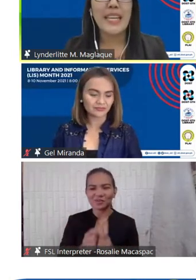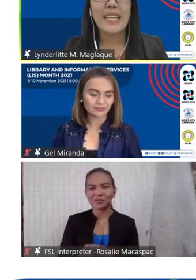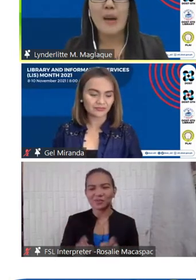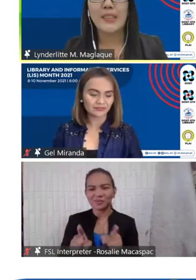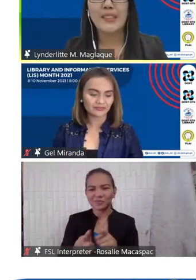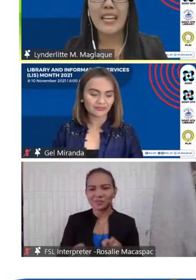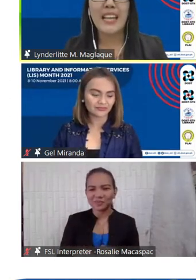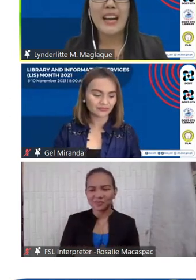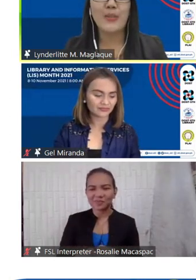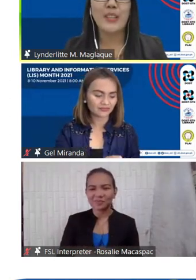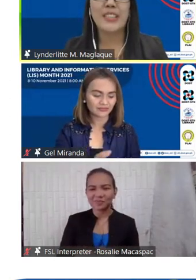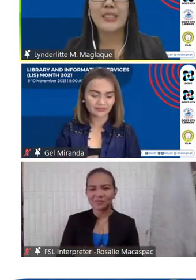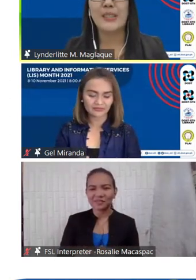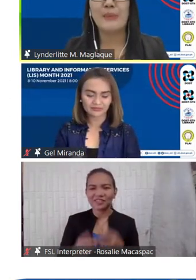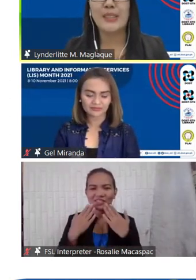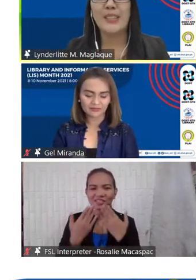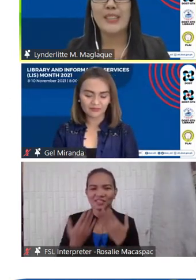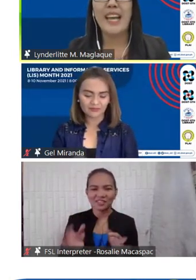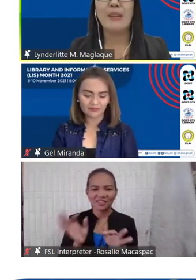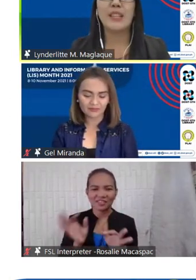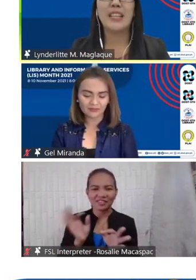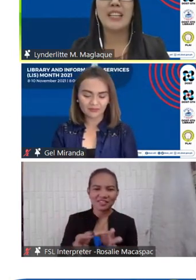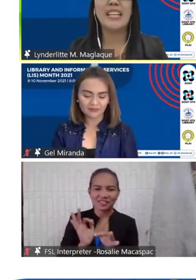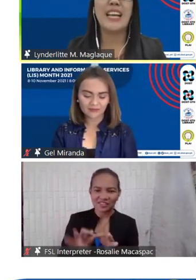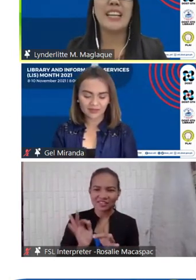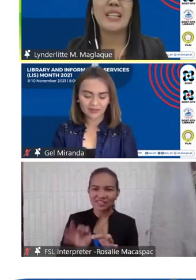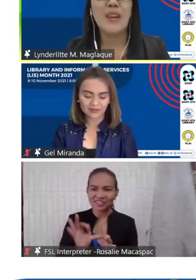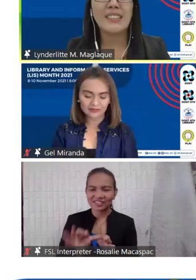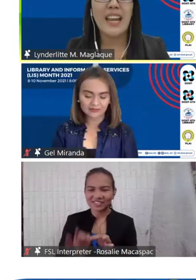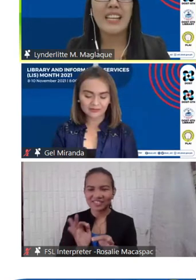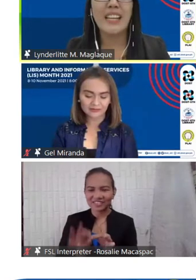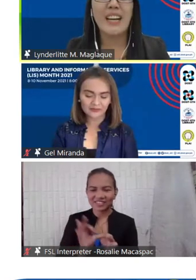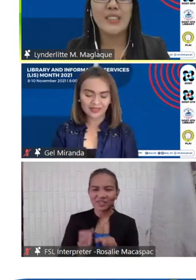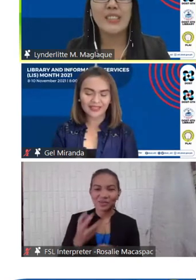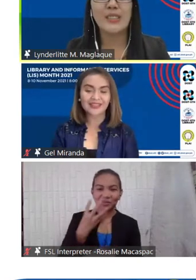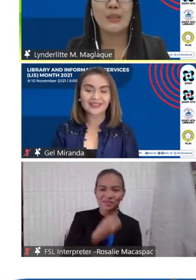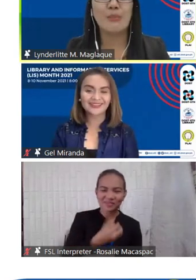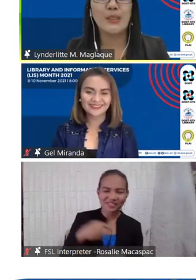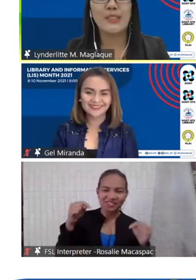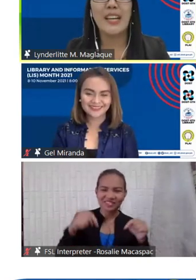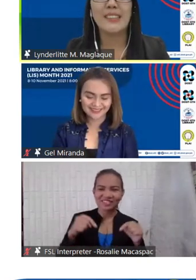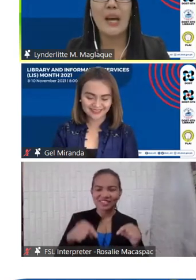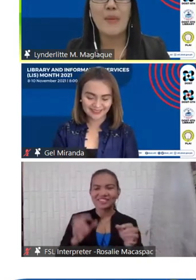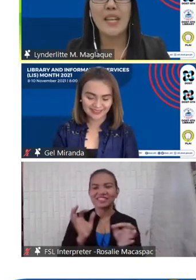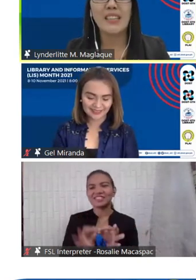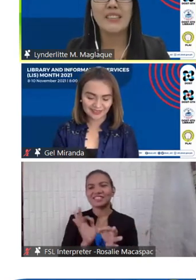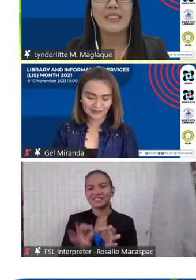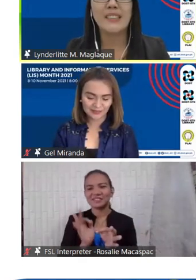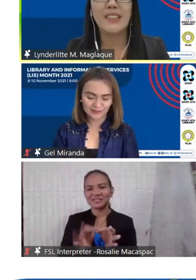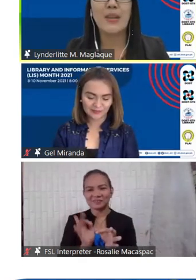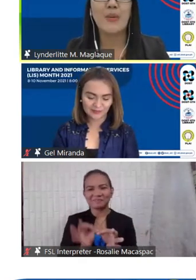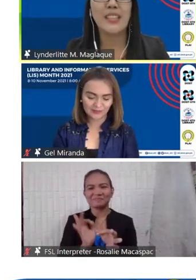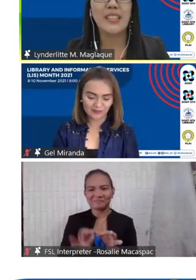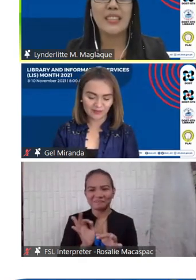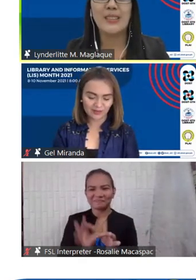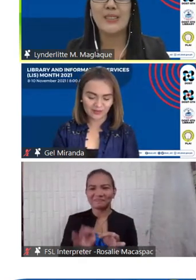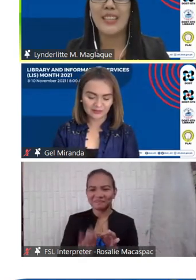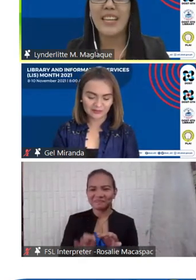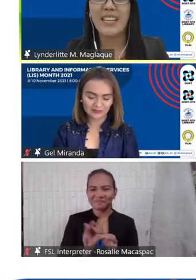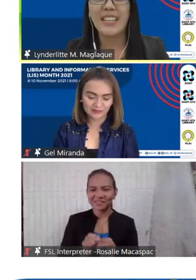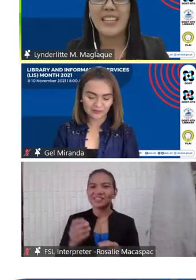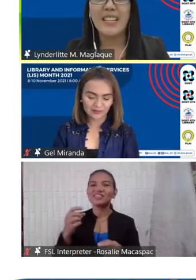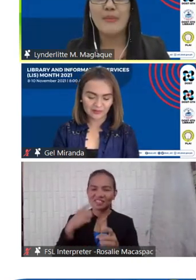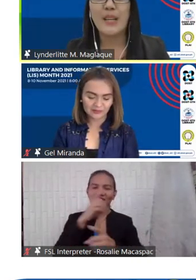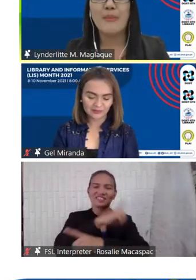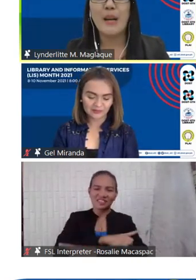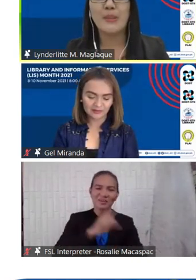to thank our sign language interpreter. Yan ang magagaling nating mga sign language interpreters na kasama natin since day one until